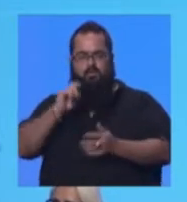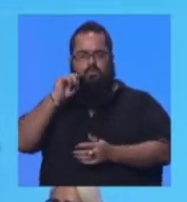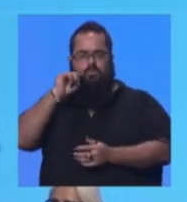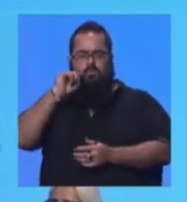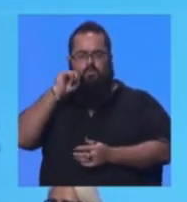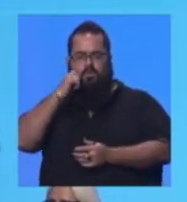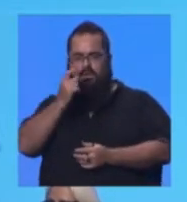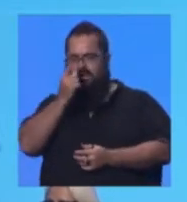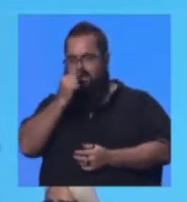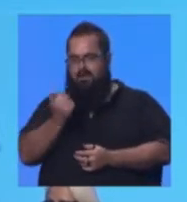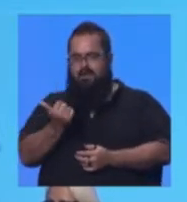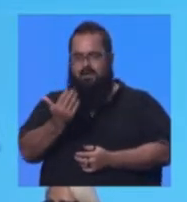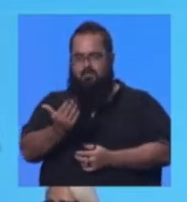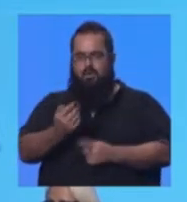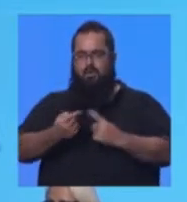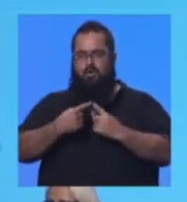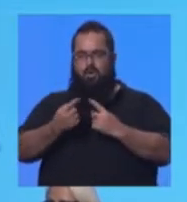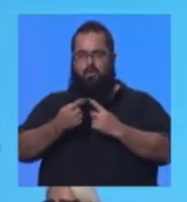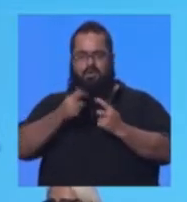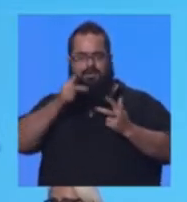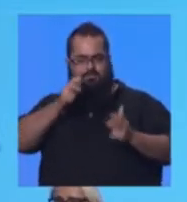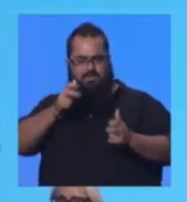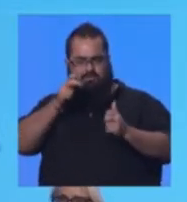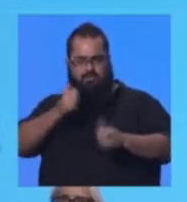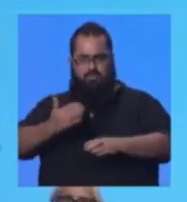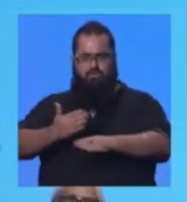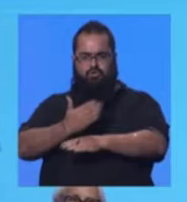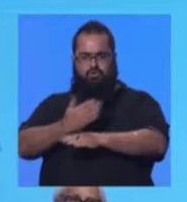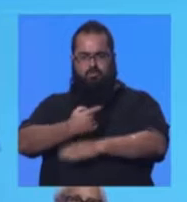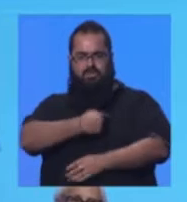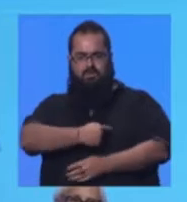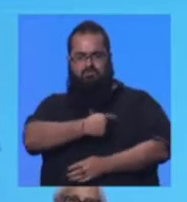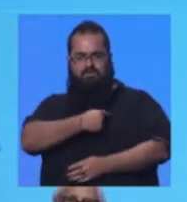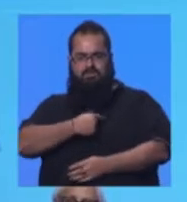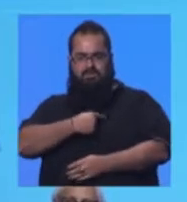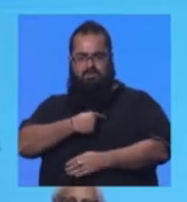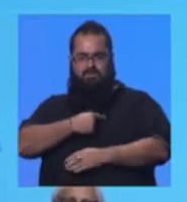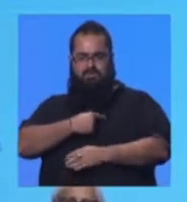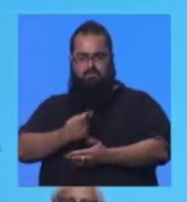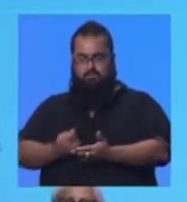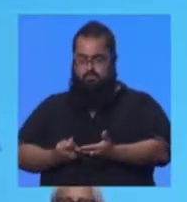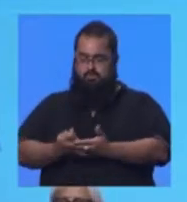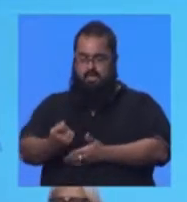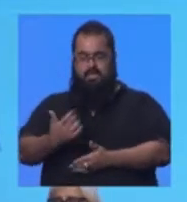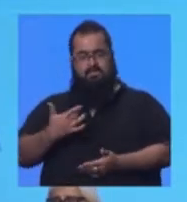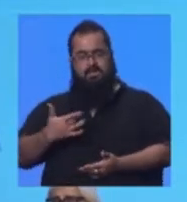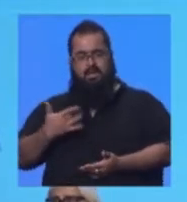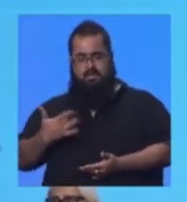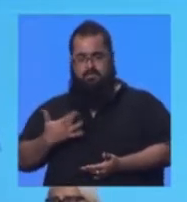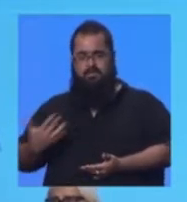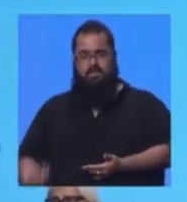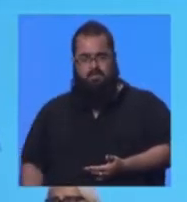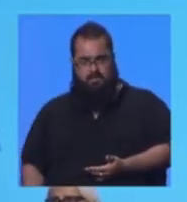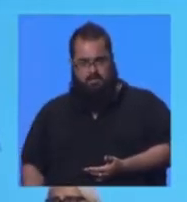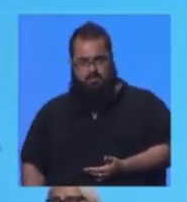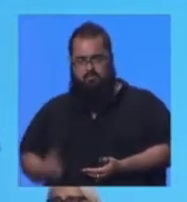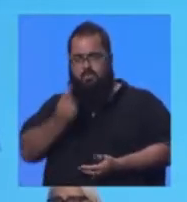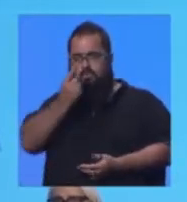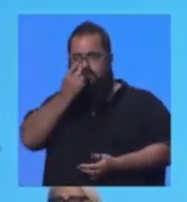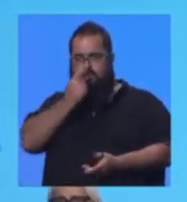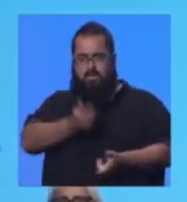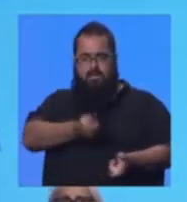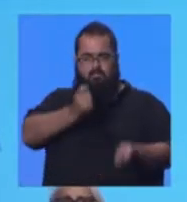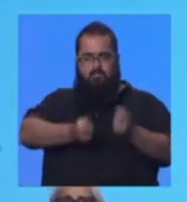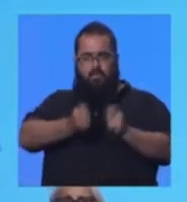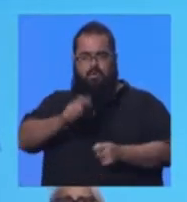locally administrated job guarantee that pays a living income which could employ